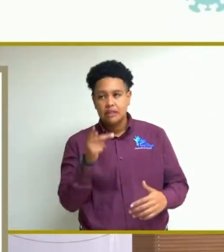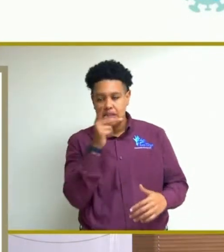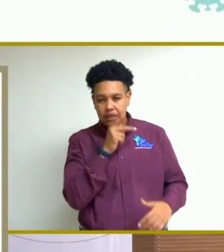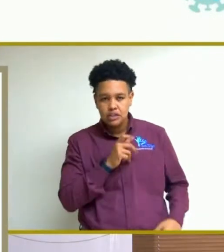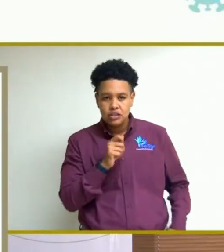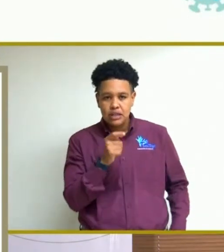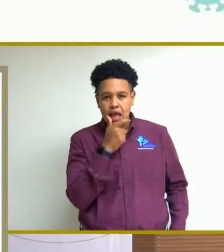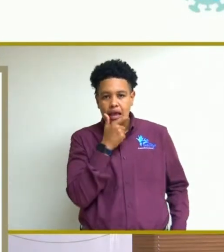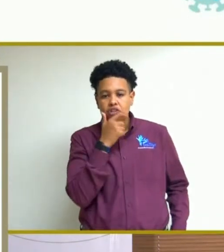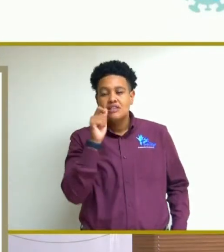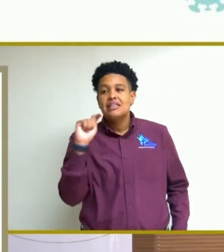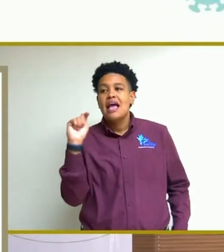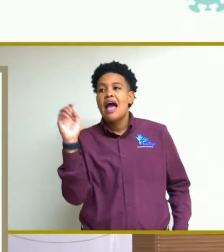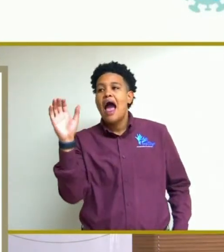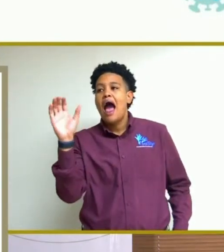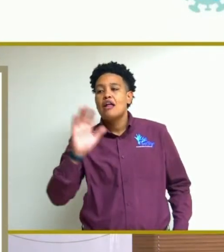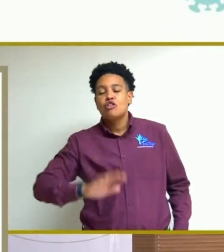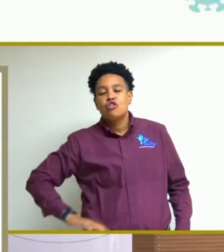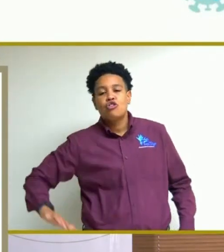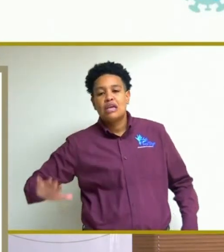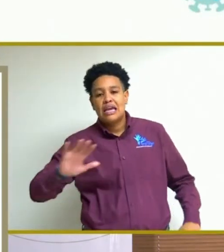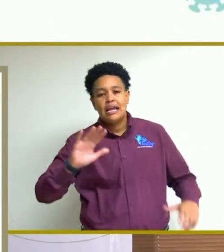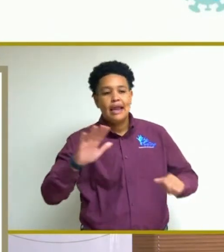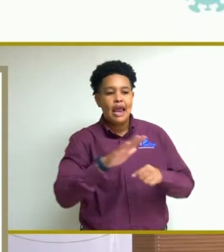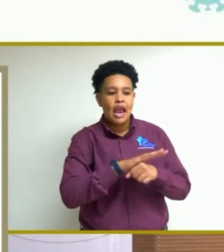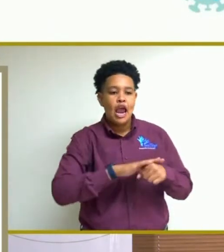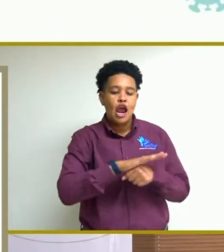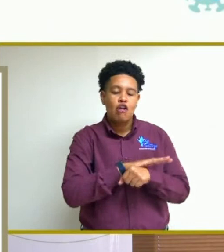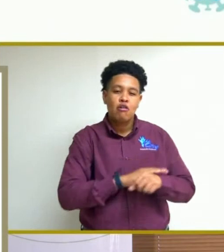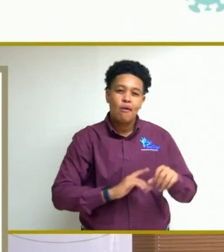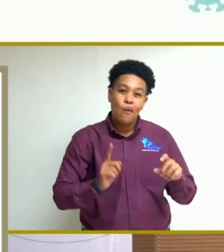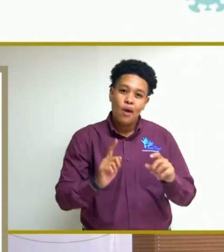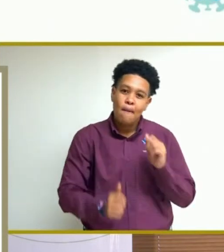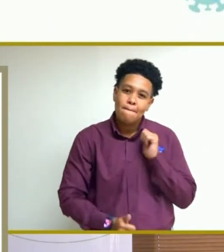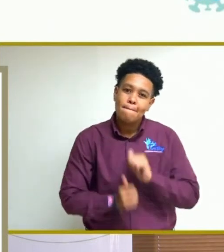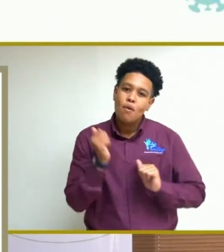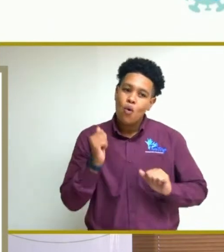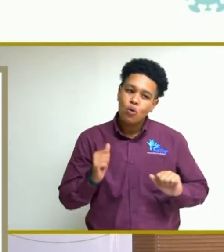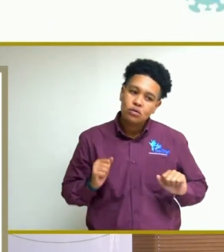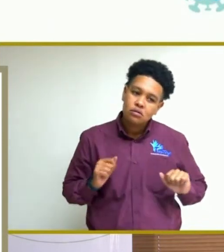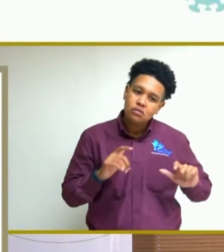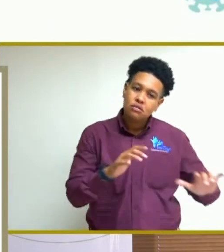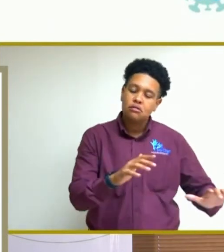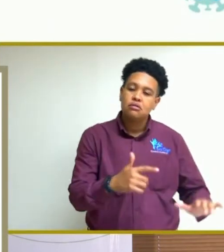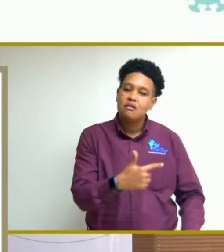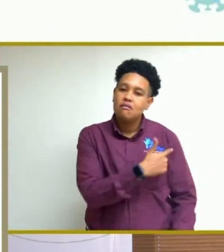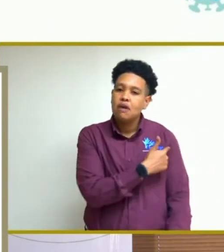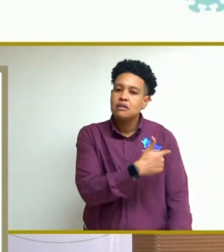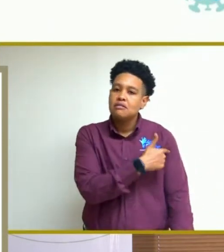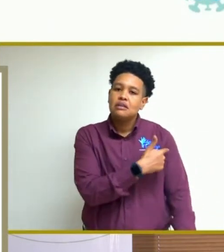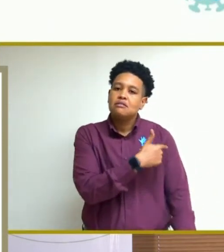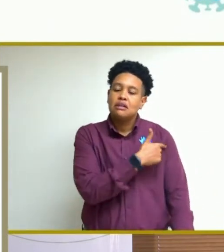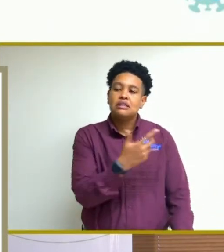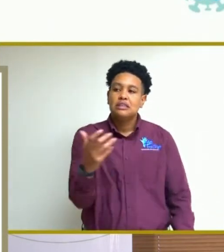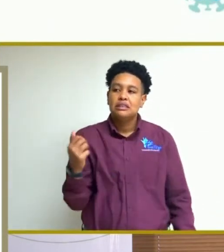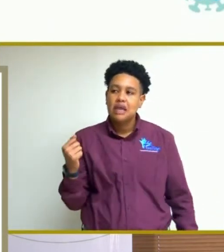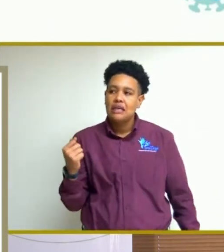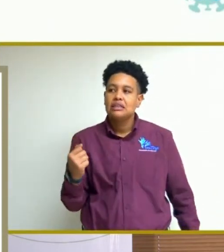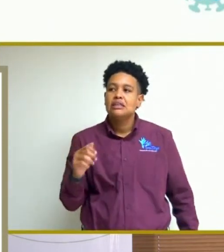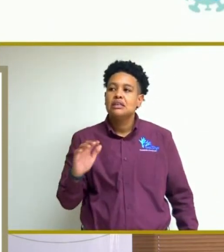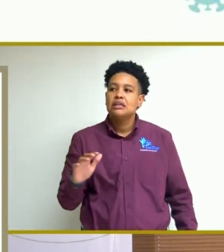St. Andrew, St. Catherine areas are where we have the majority of the persons who have been